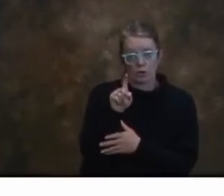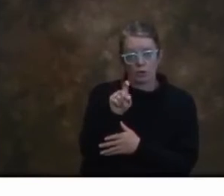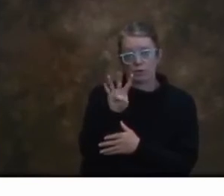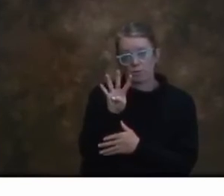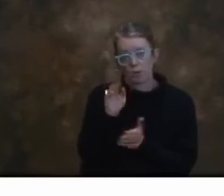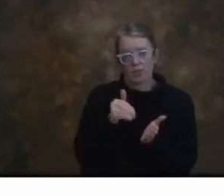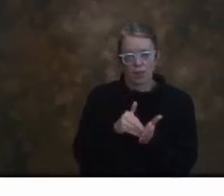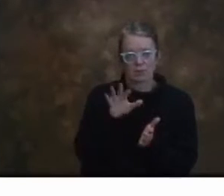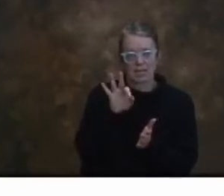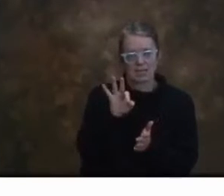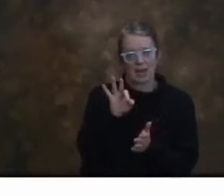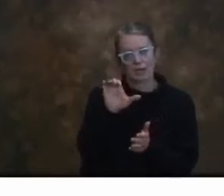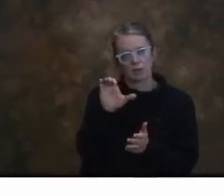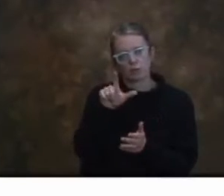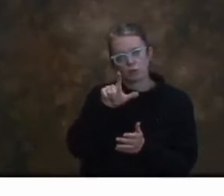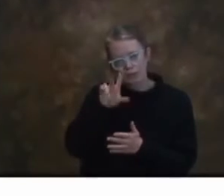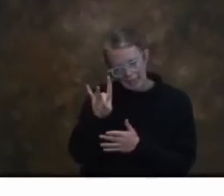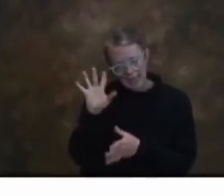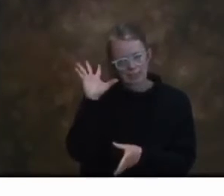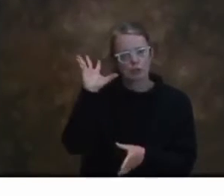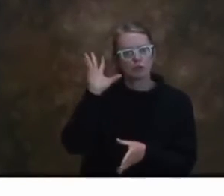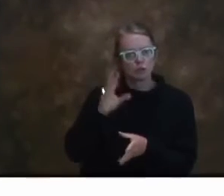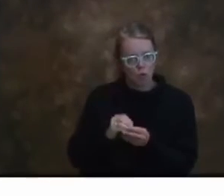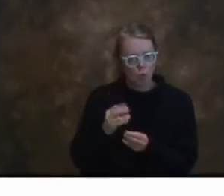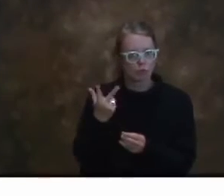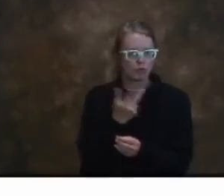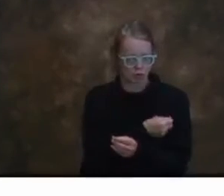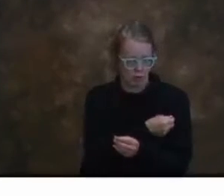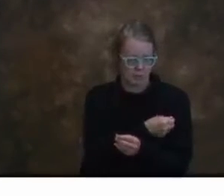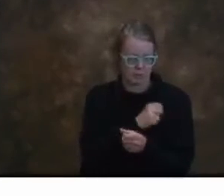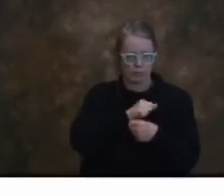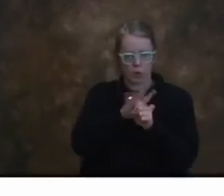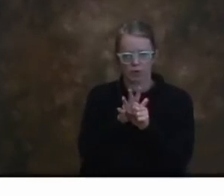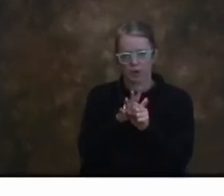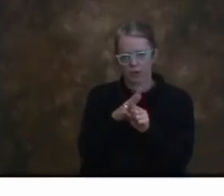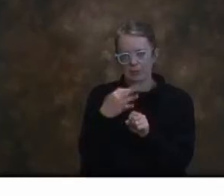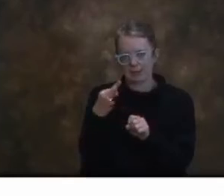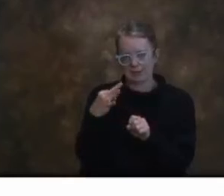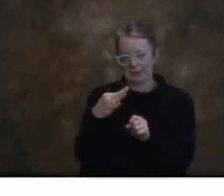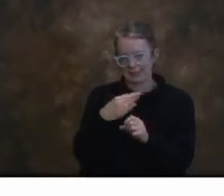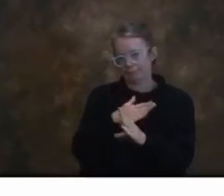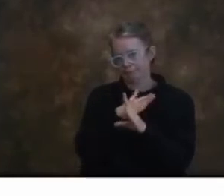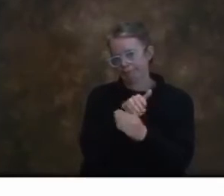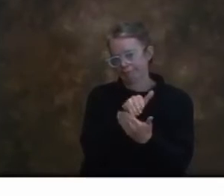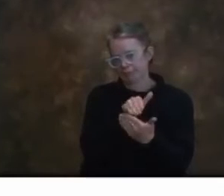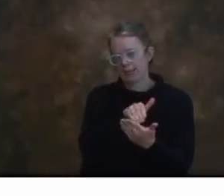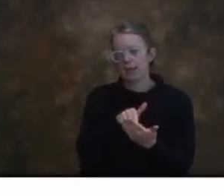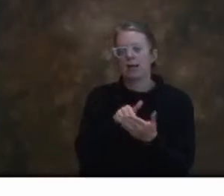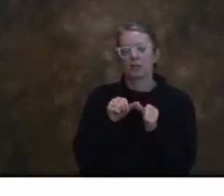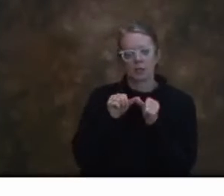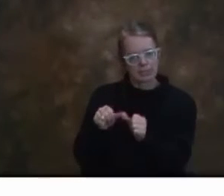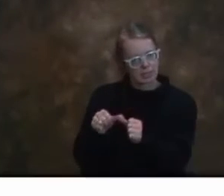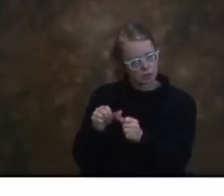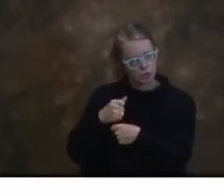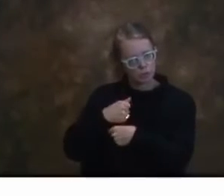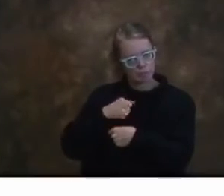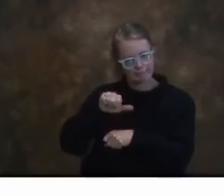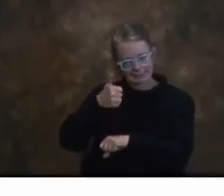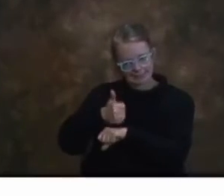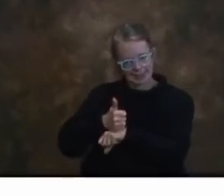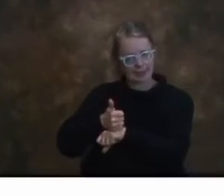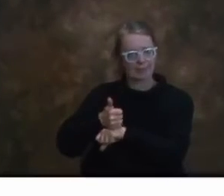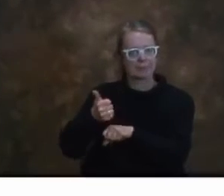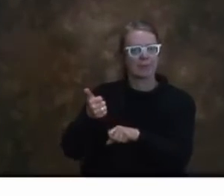104,928 total doses of COVID-19 vaccine. And we continue to have our fixed site, which is at 40